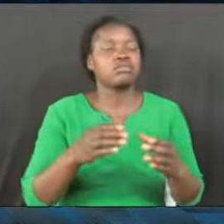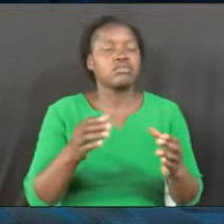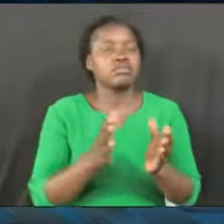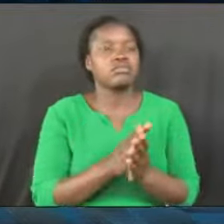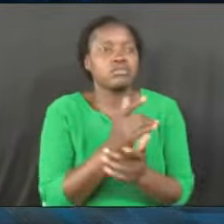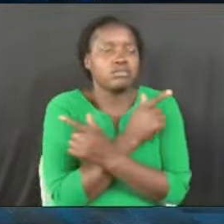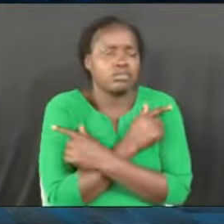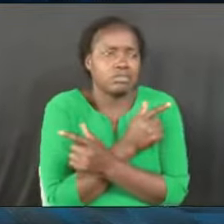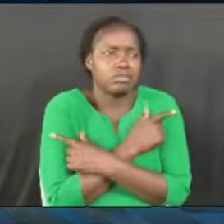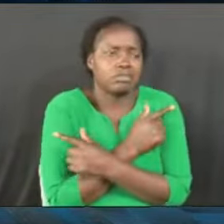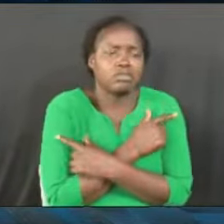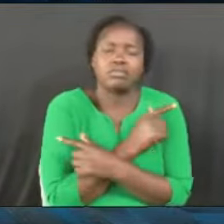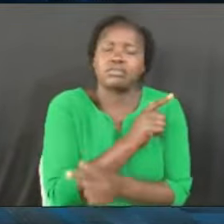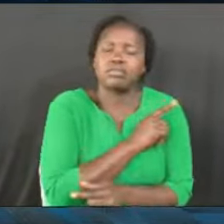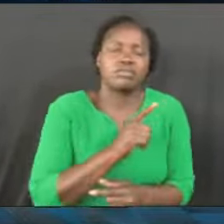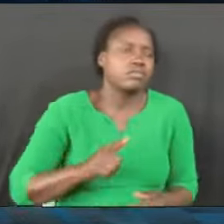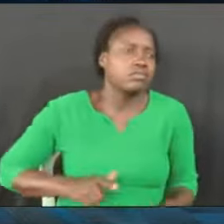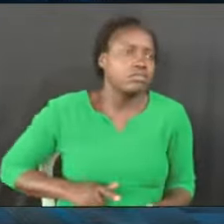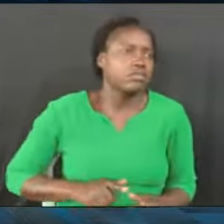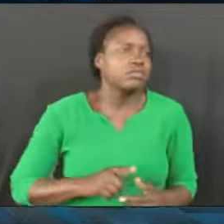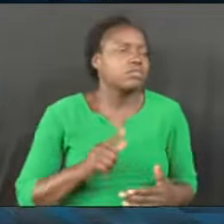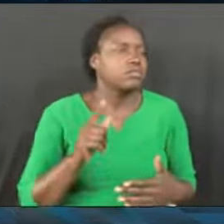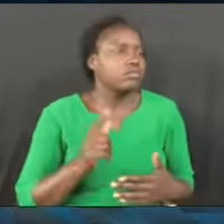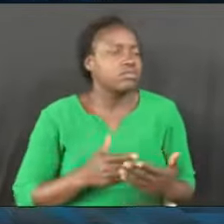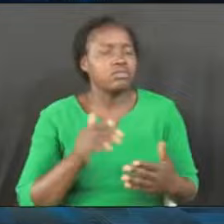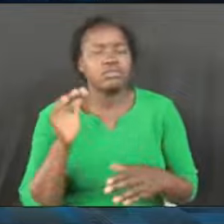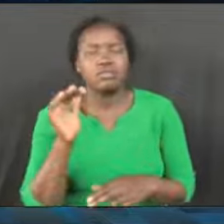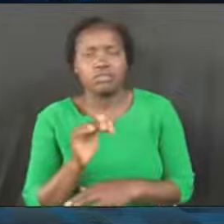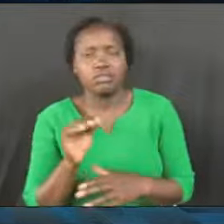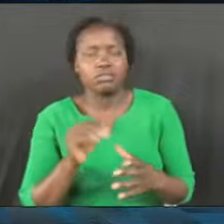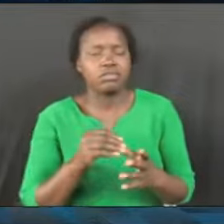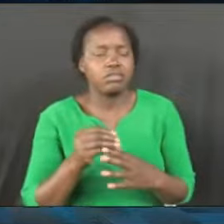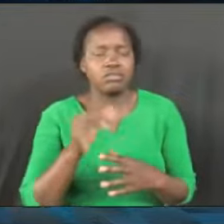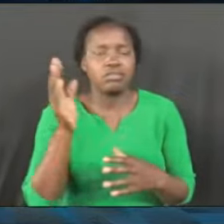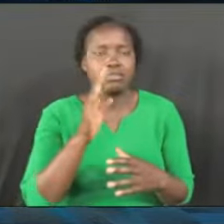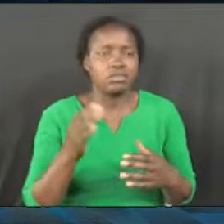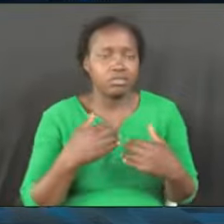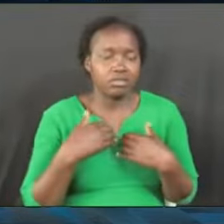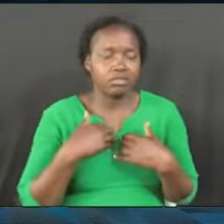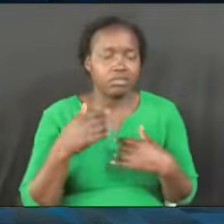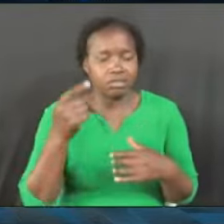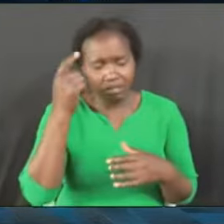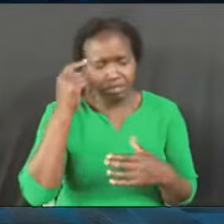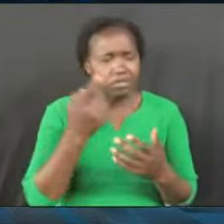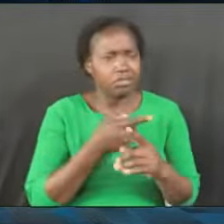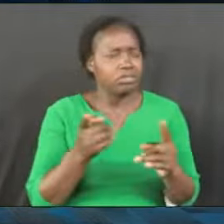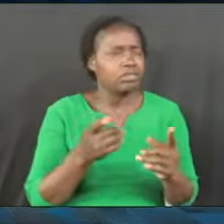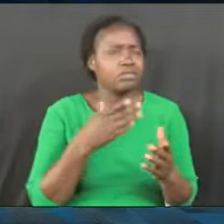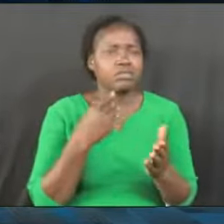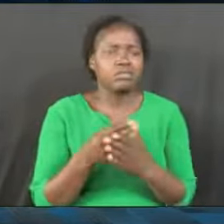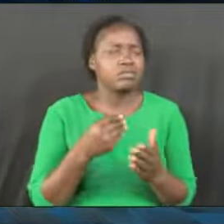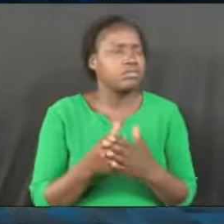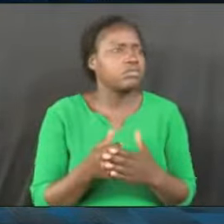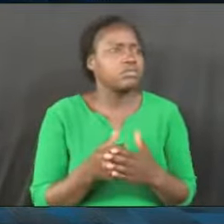loved the Lord when they didn't have any money, but now they've got money, they are a whole different